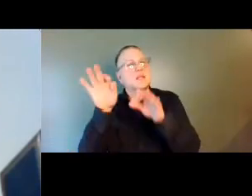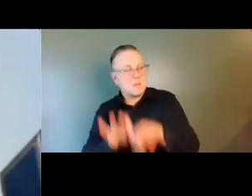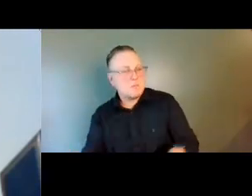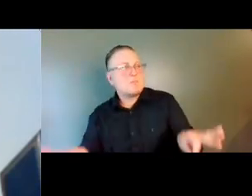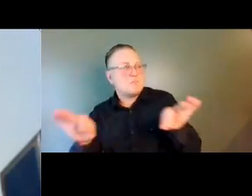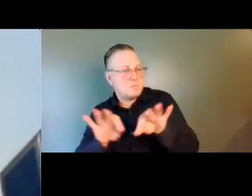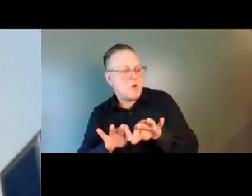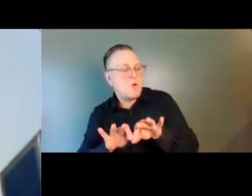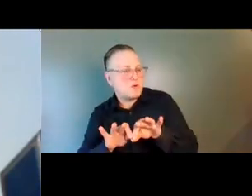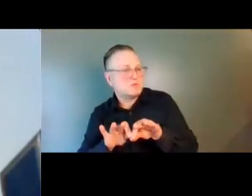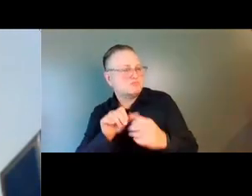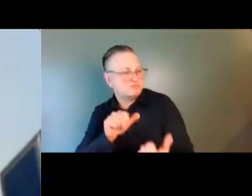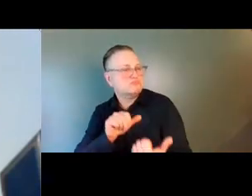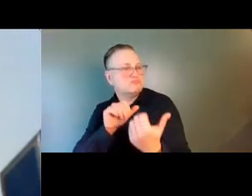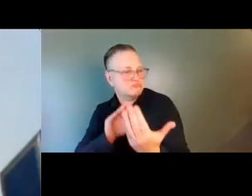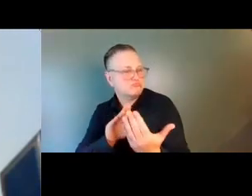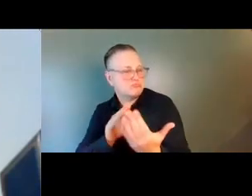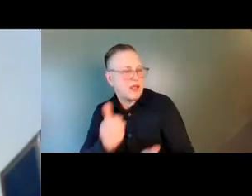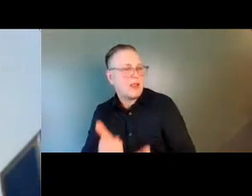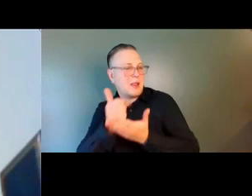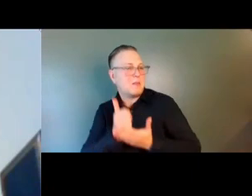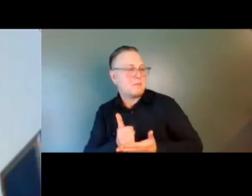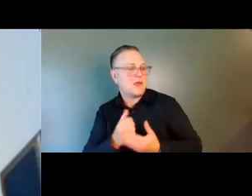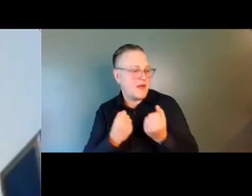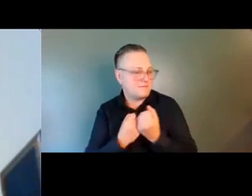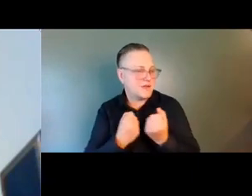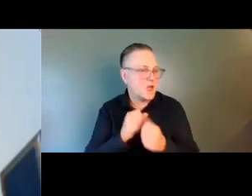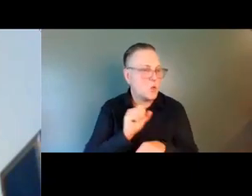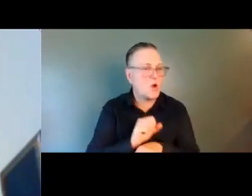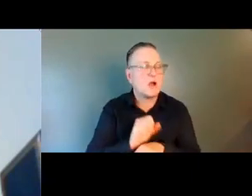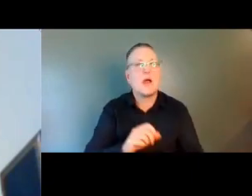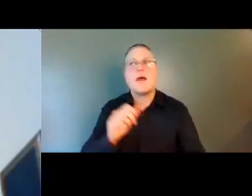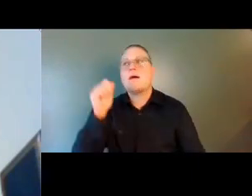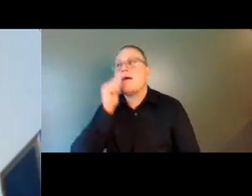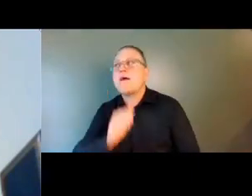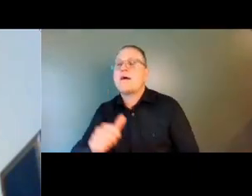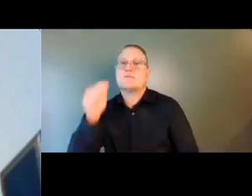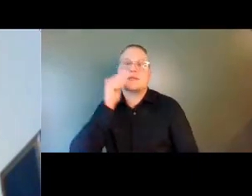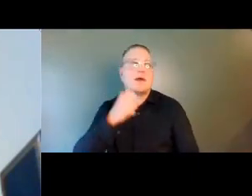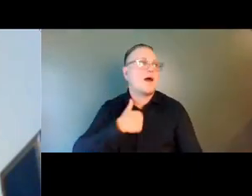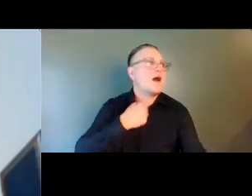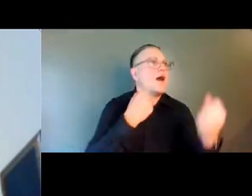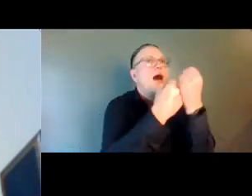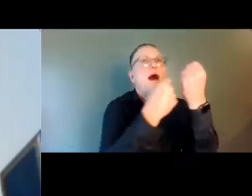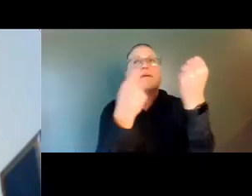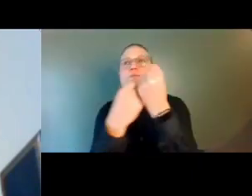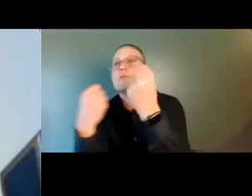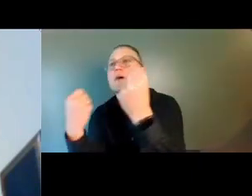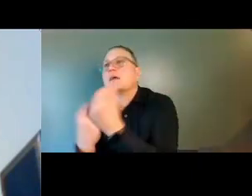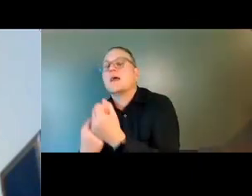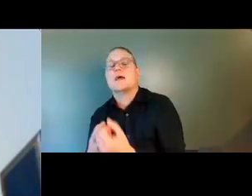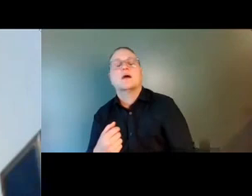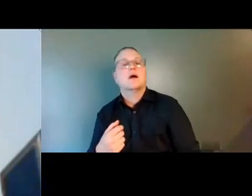way that really helps me in my advocacy. I advocate every day of my life. There's